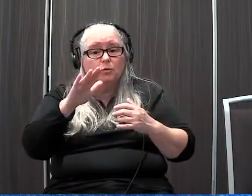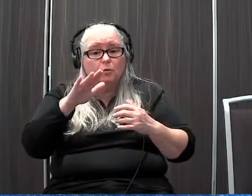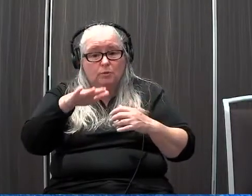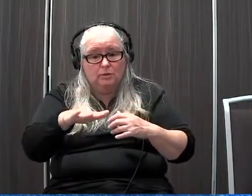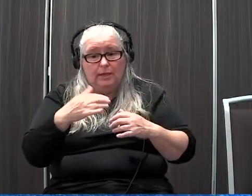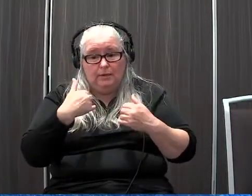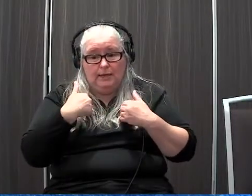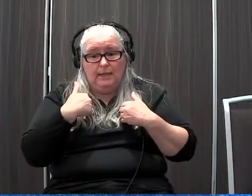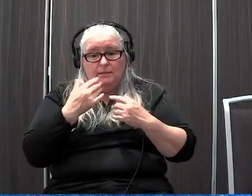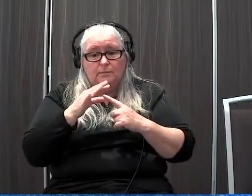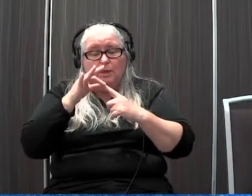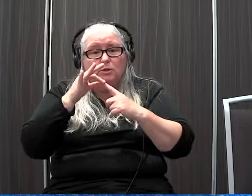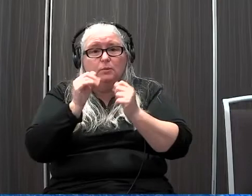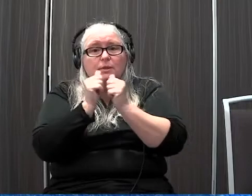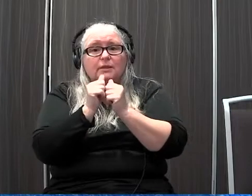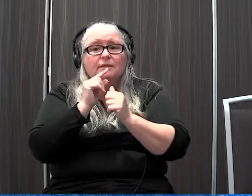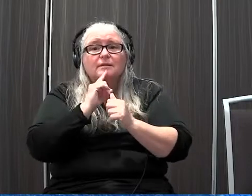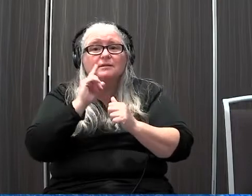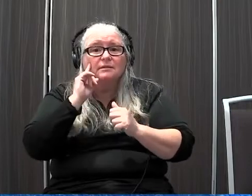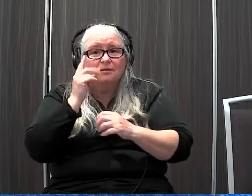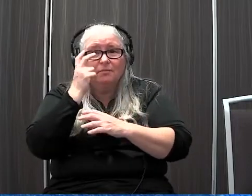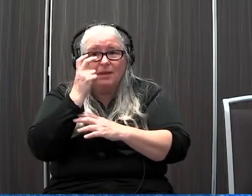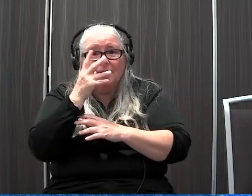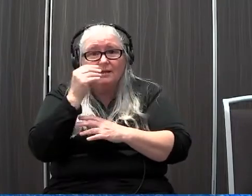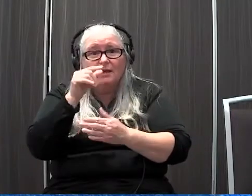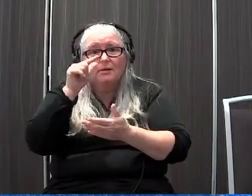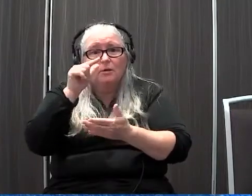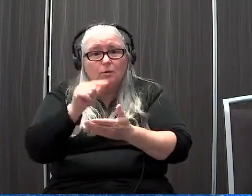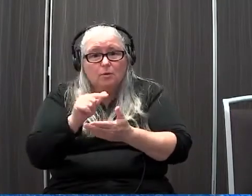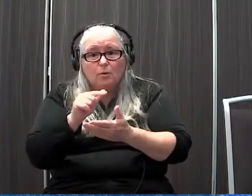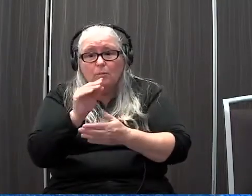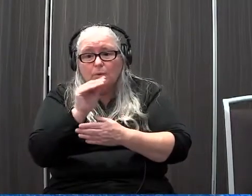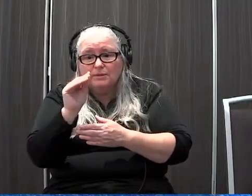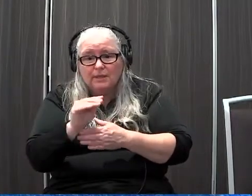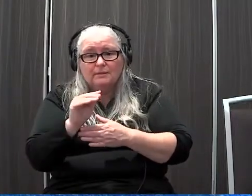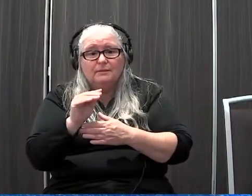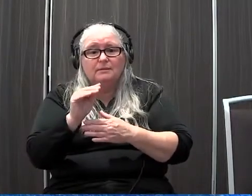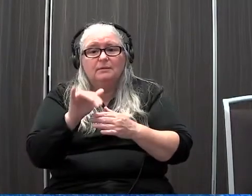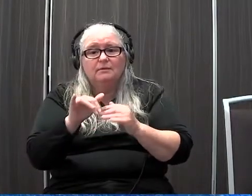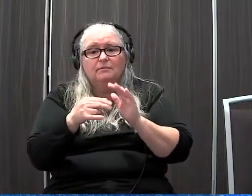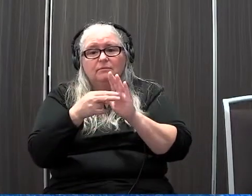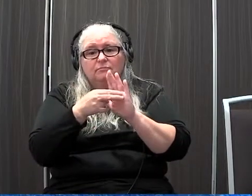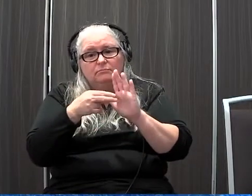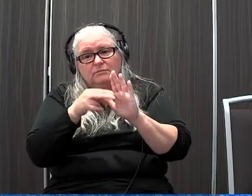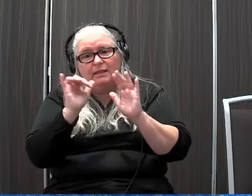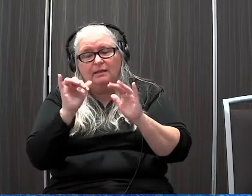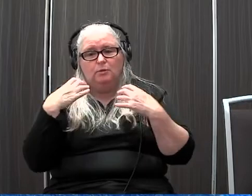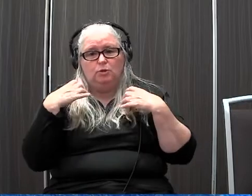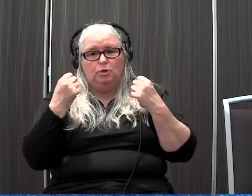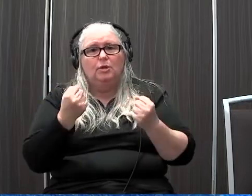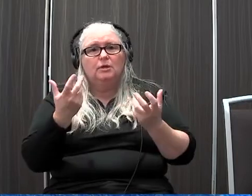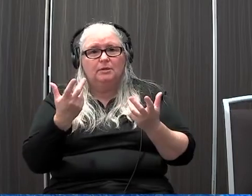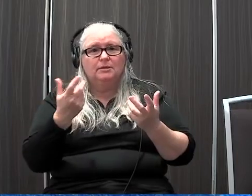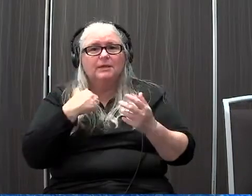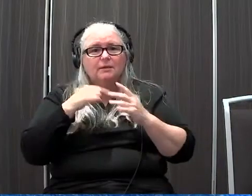in deafblindness or in low incidence syndromes like charge. And when I was just starting